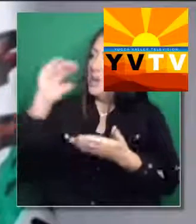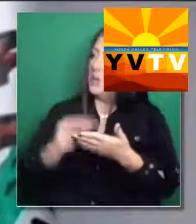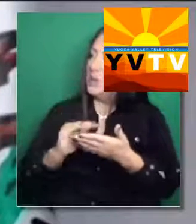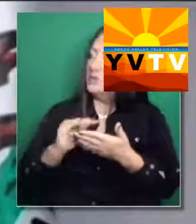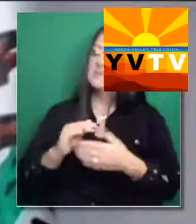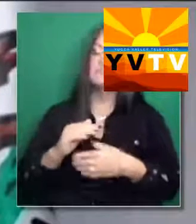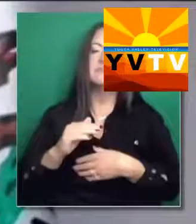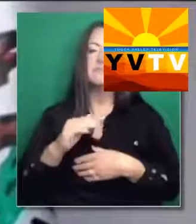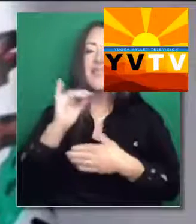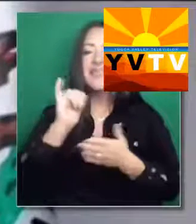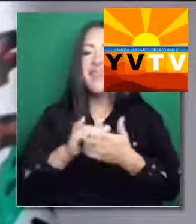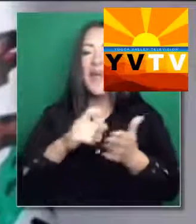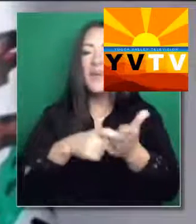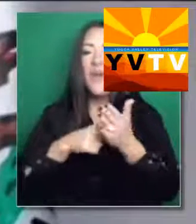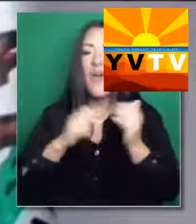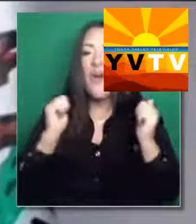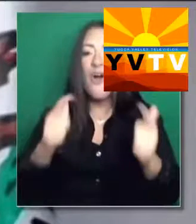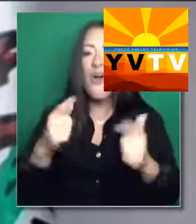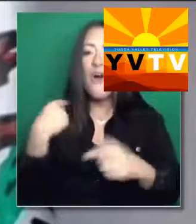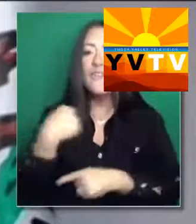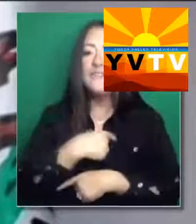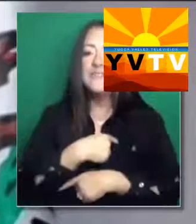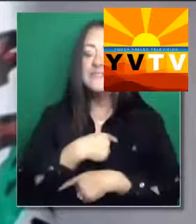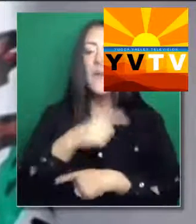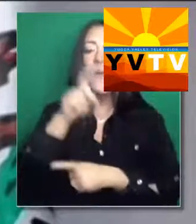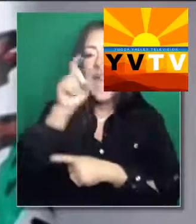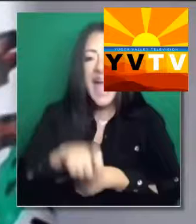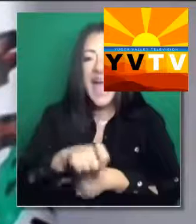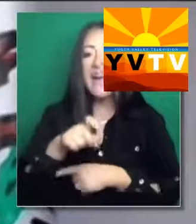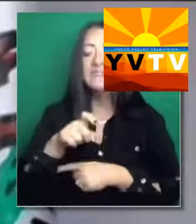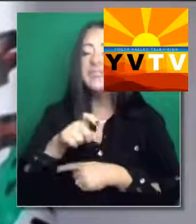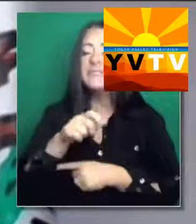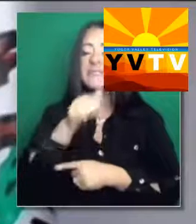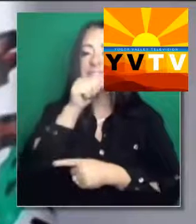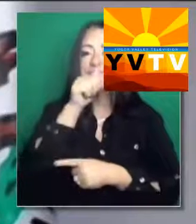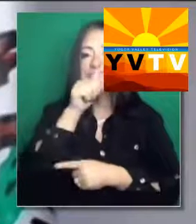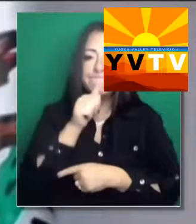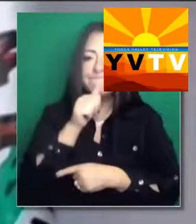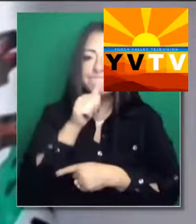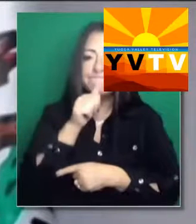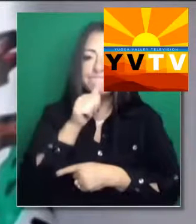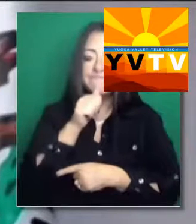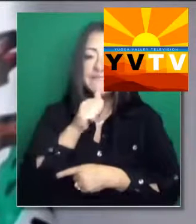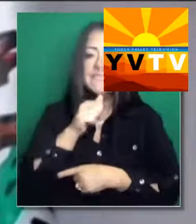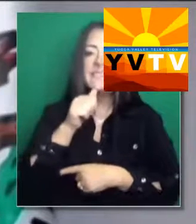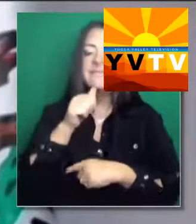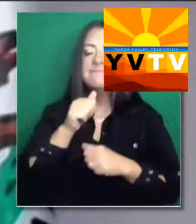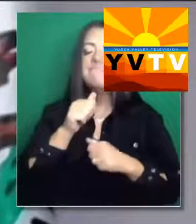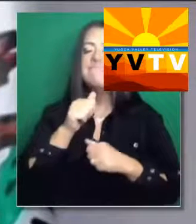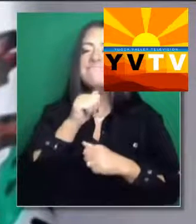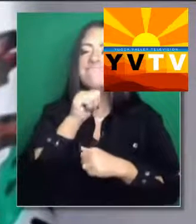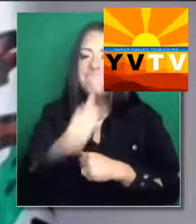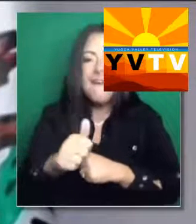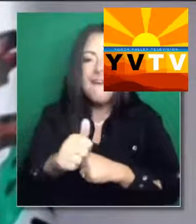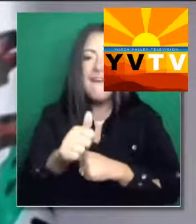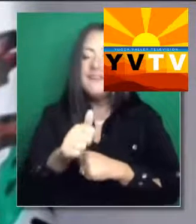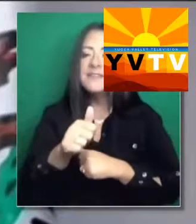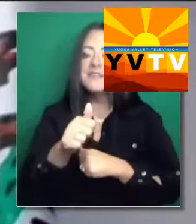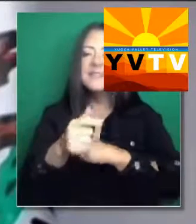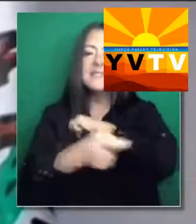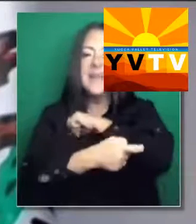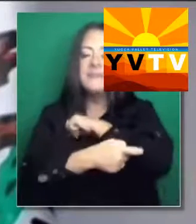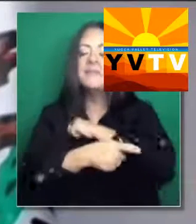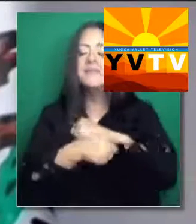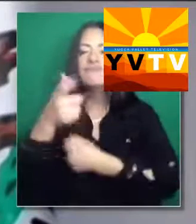we've been talking about all the time, make a hard choice to reduce our mixing and stay at home. The bottom line is,